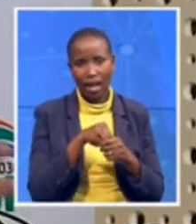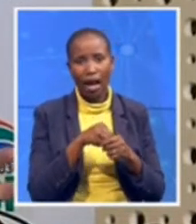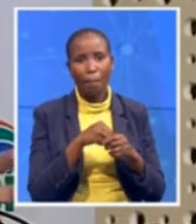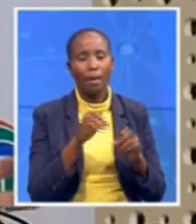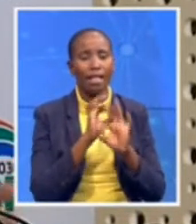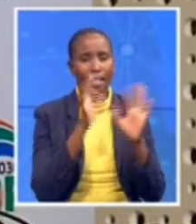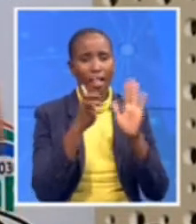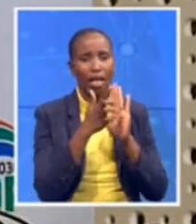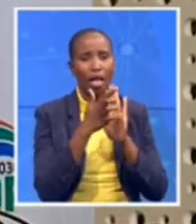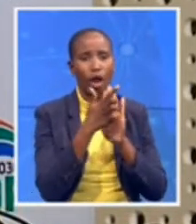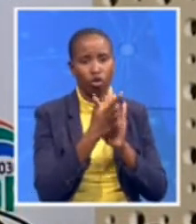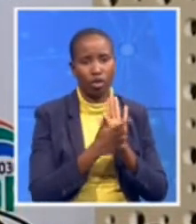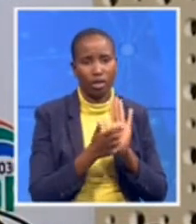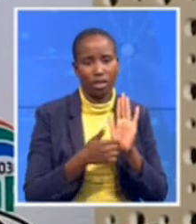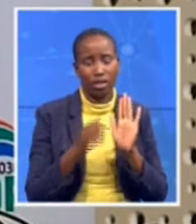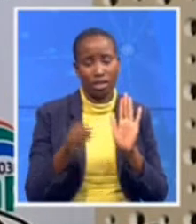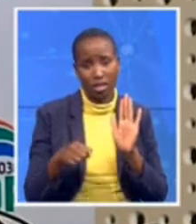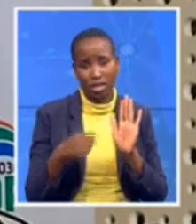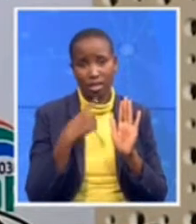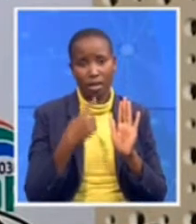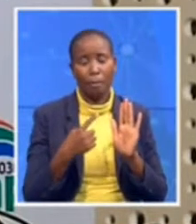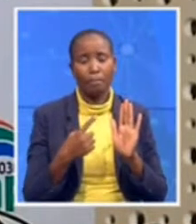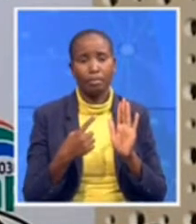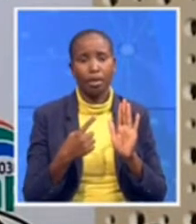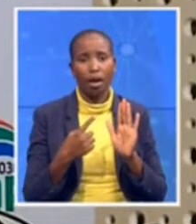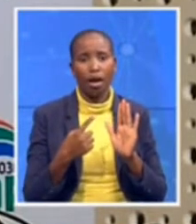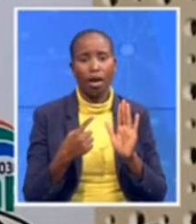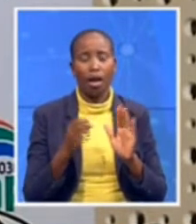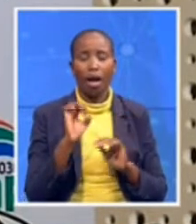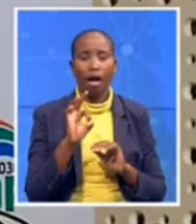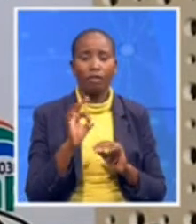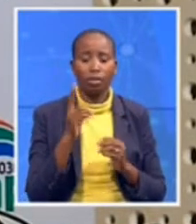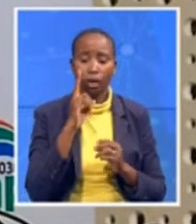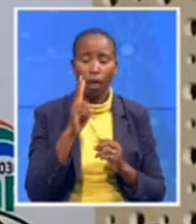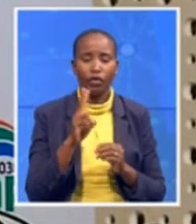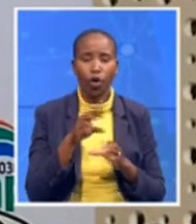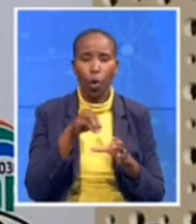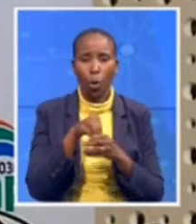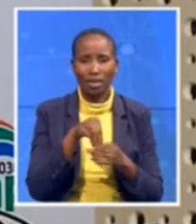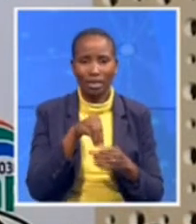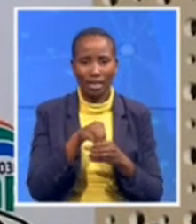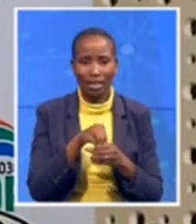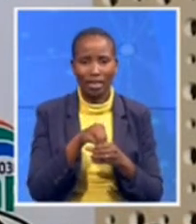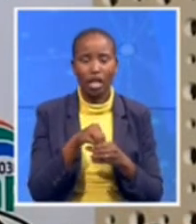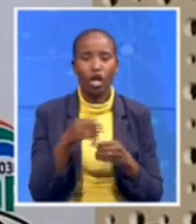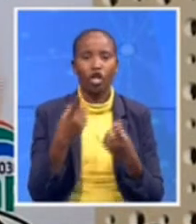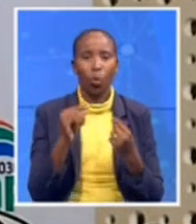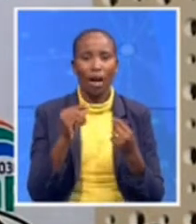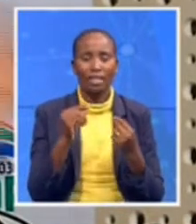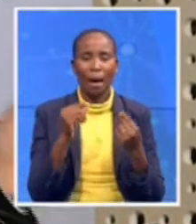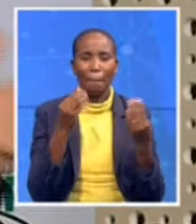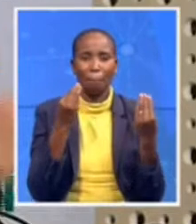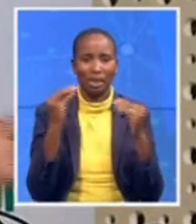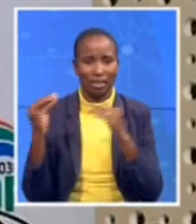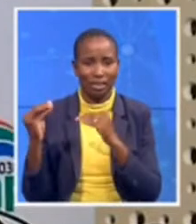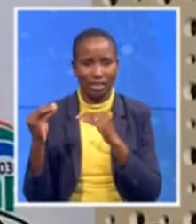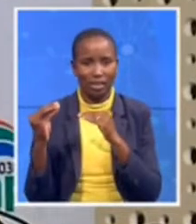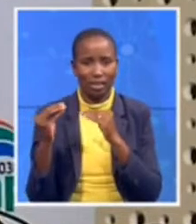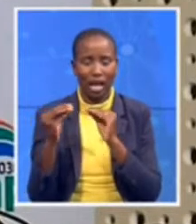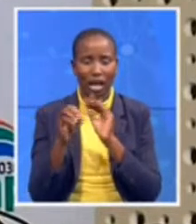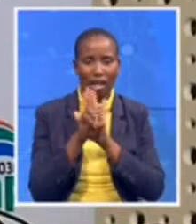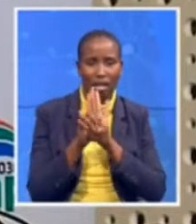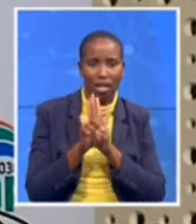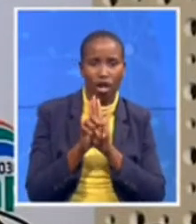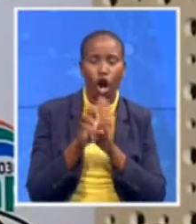of the context, we deal with commercial online distribution of content. We do not deal with the non-commercial